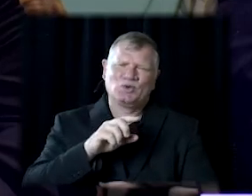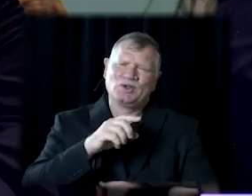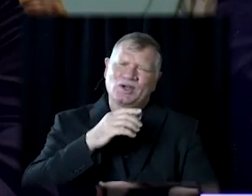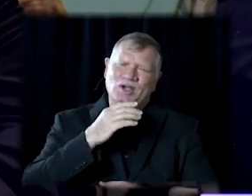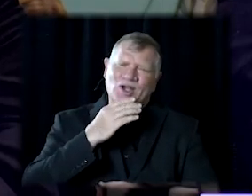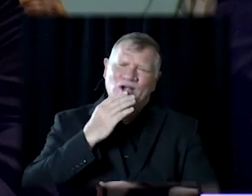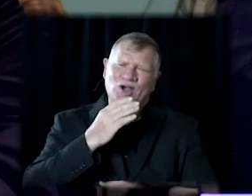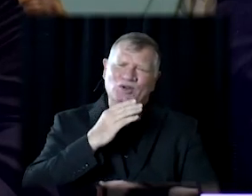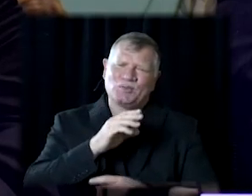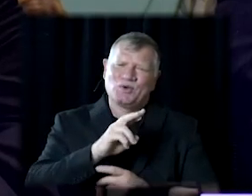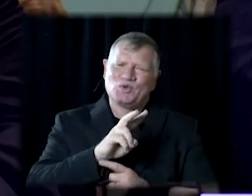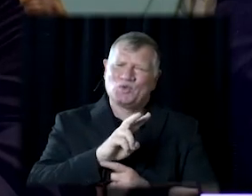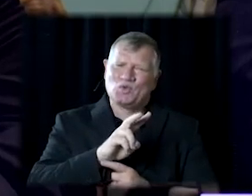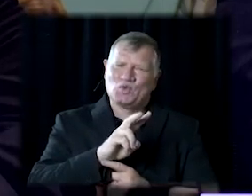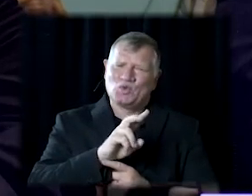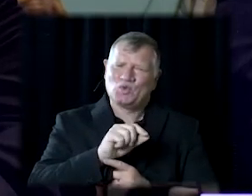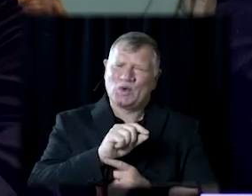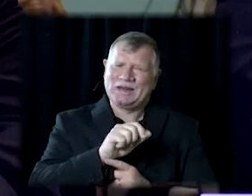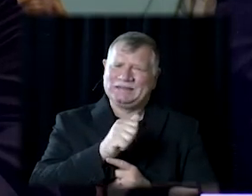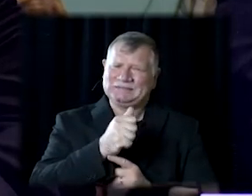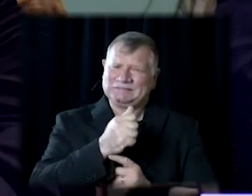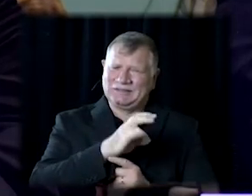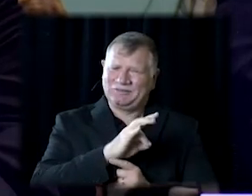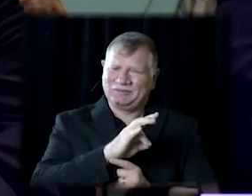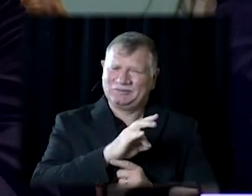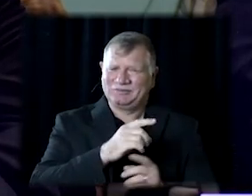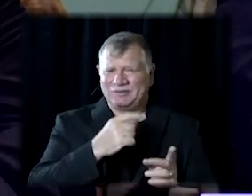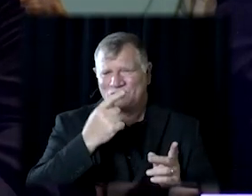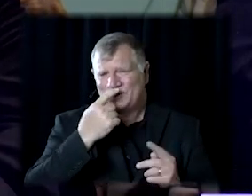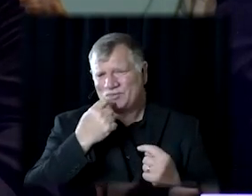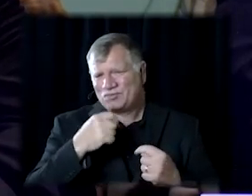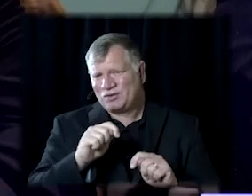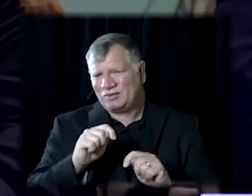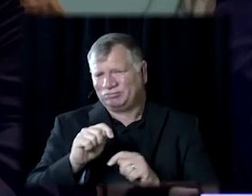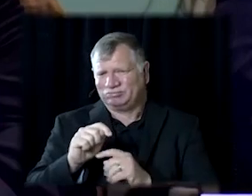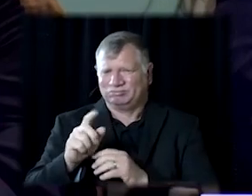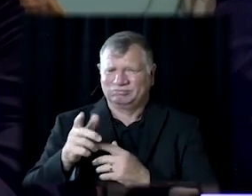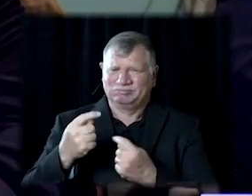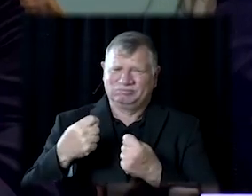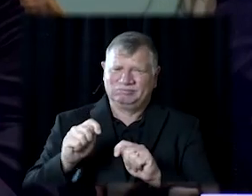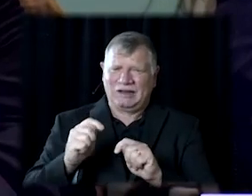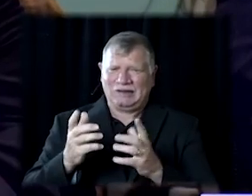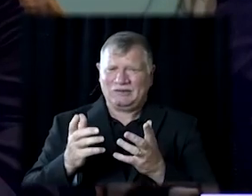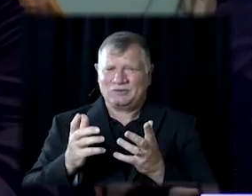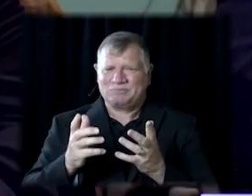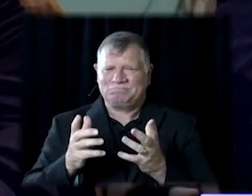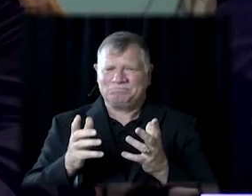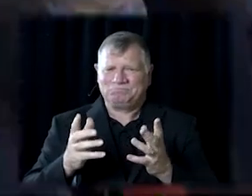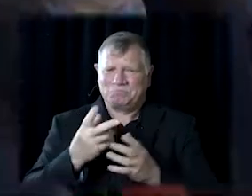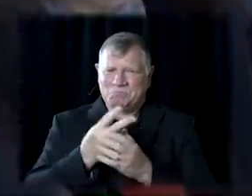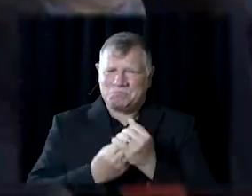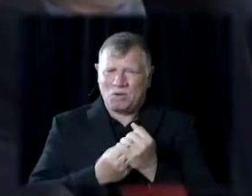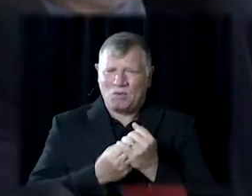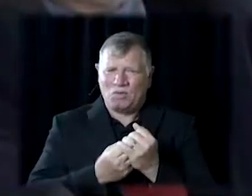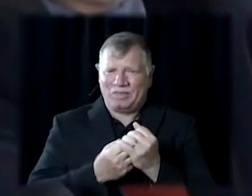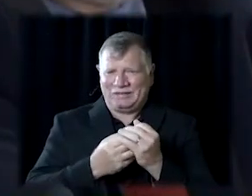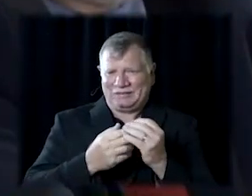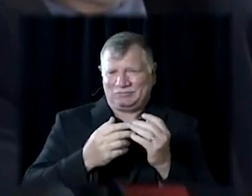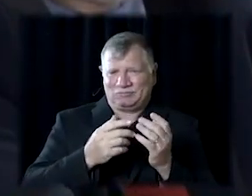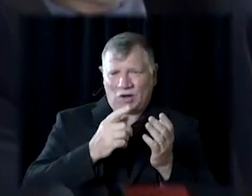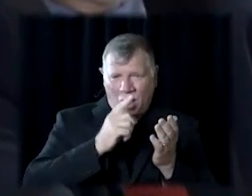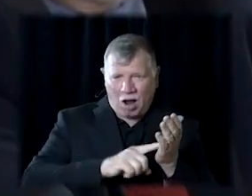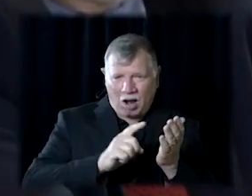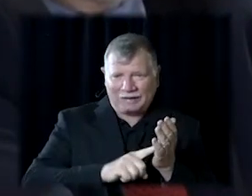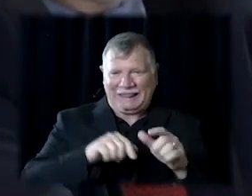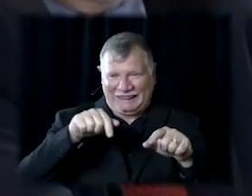October and the next one on March. What we are trying to do is trying to wrap both this year, during